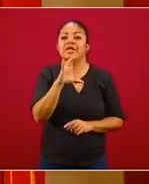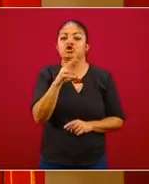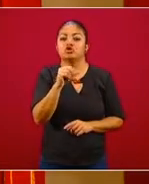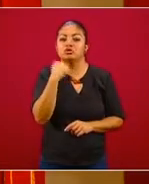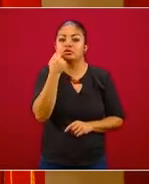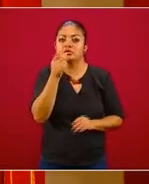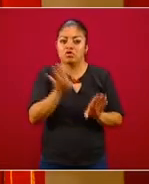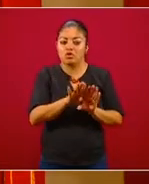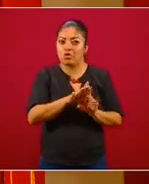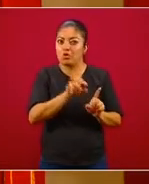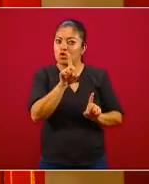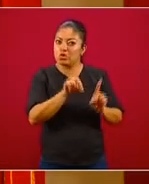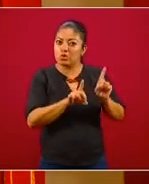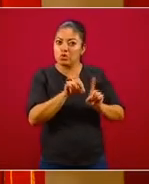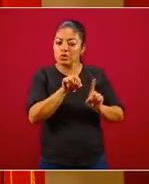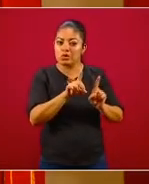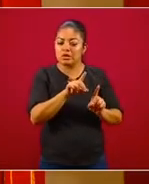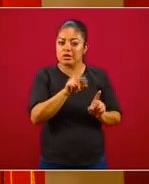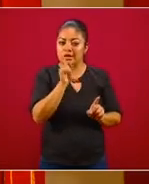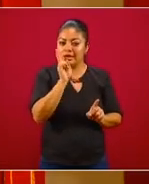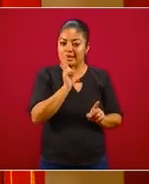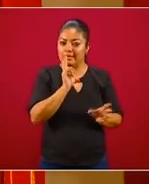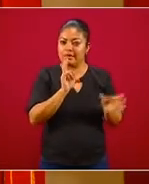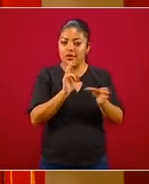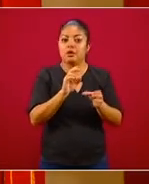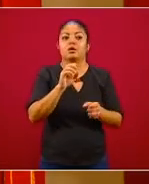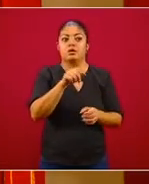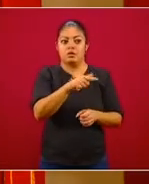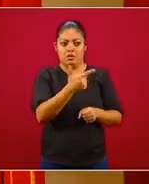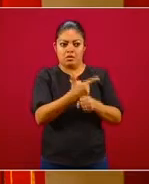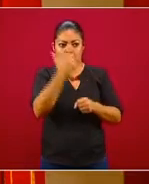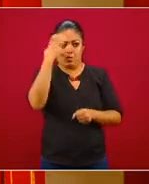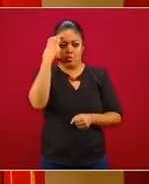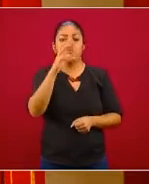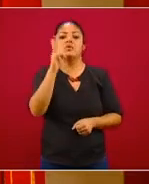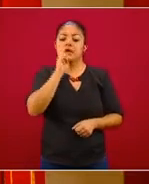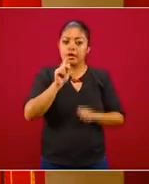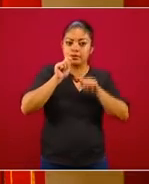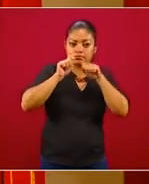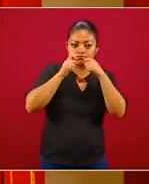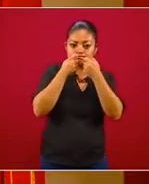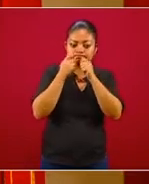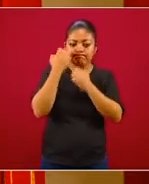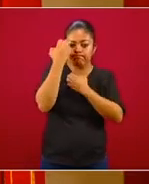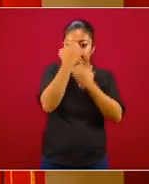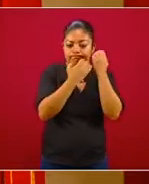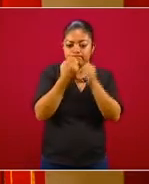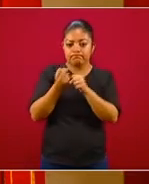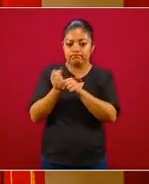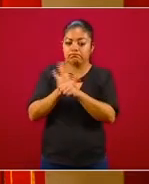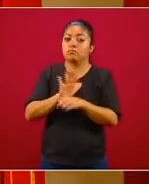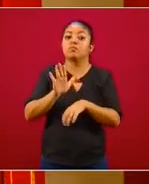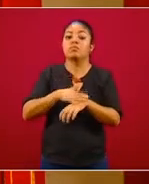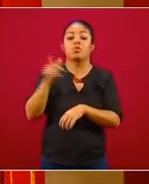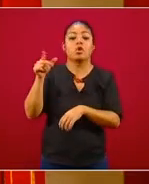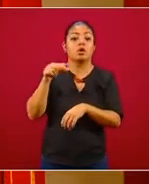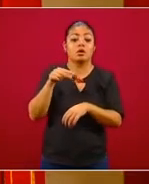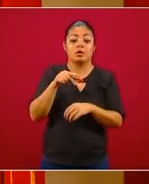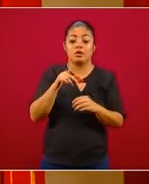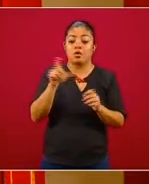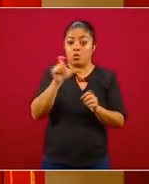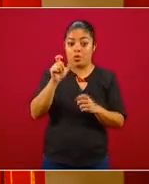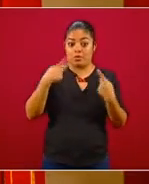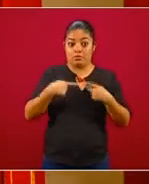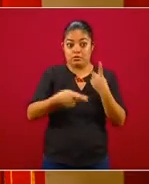We've talked about how the suspect cases are the ones that show symptoms and are tested for COVID and are eventually